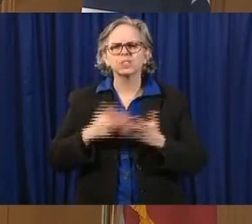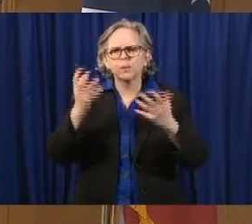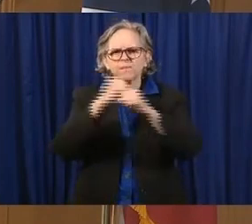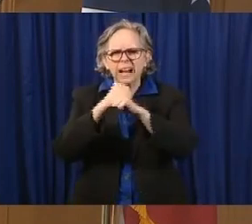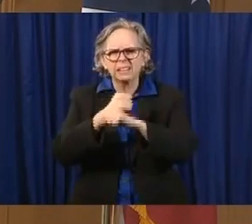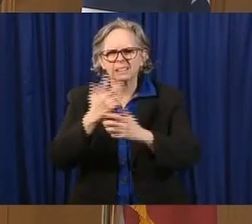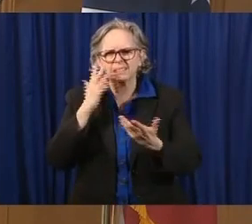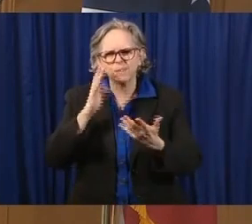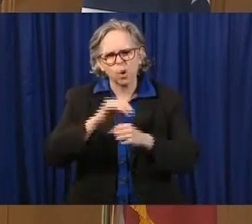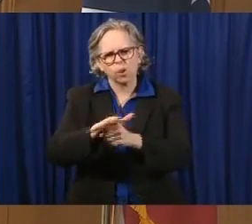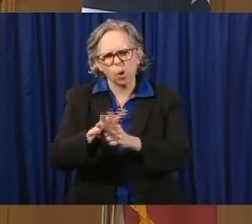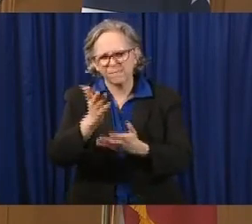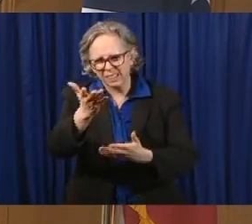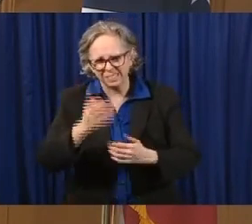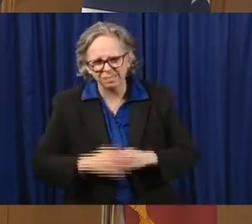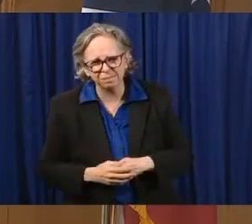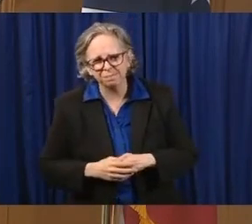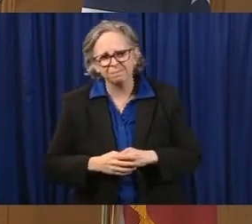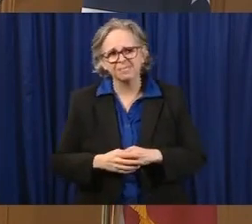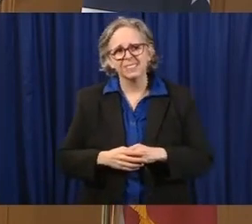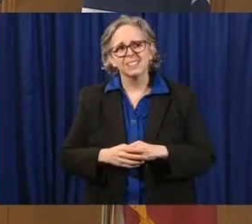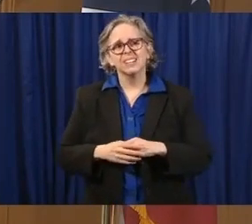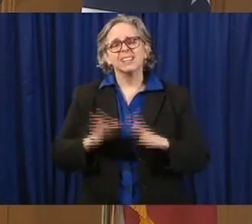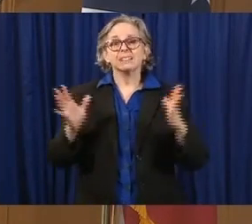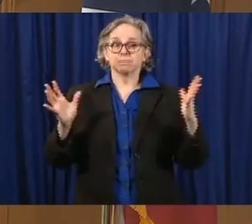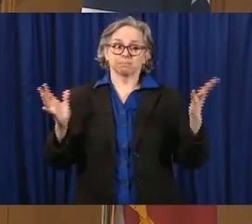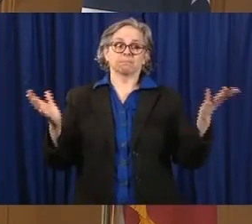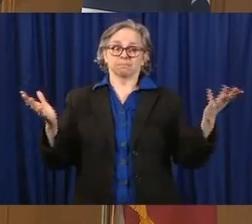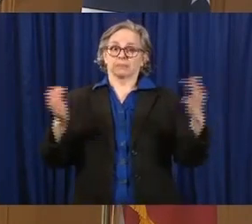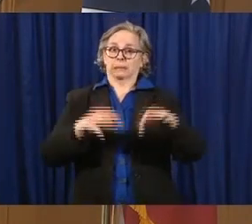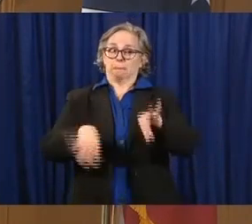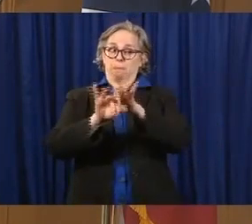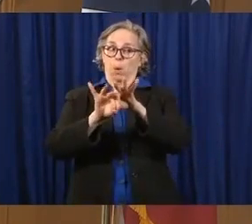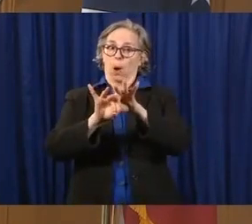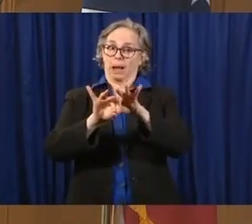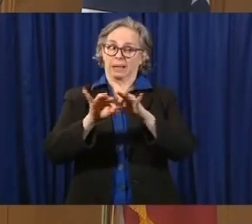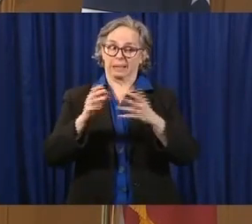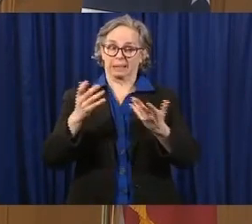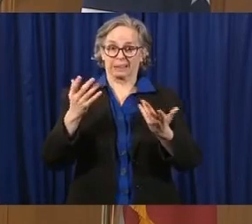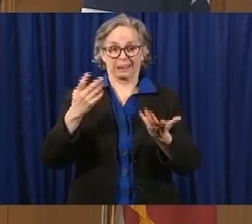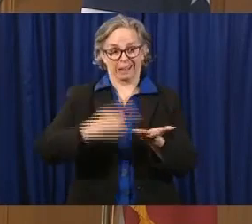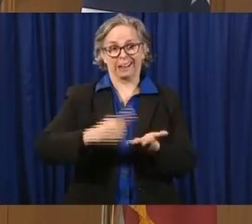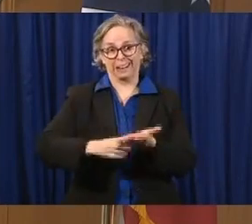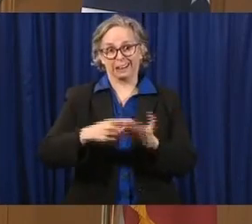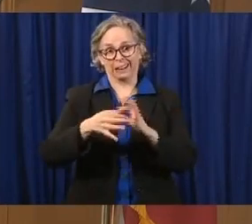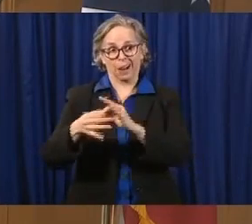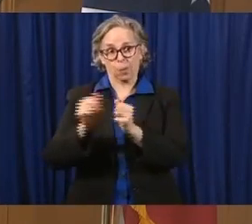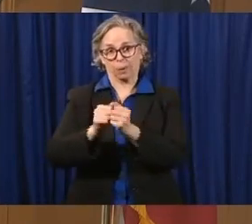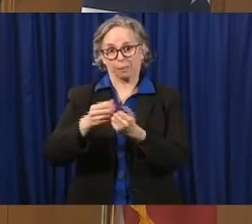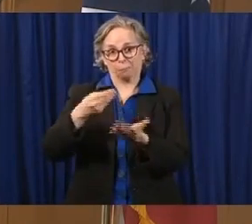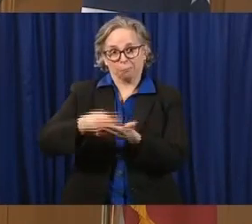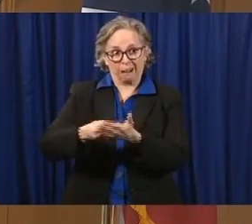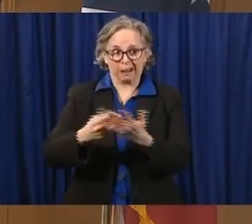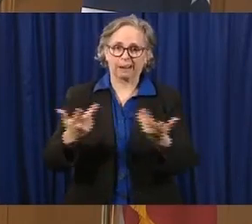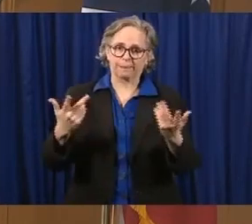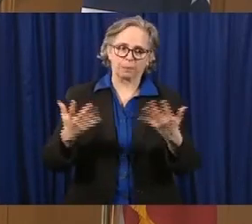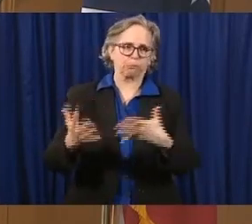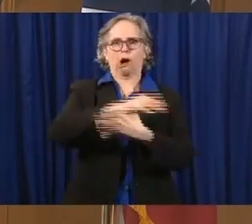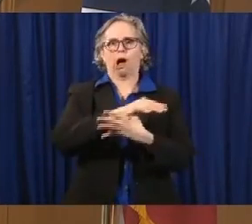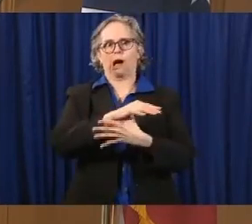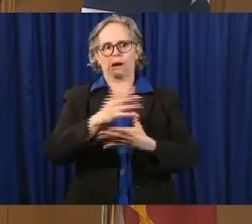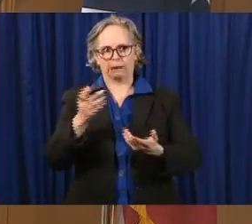that obviously is going to be a very, very high on the list of priorities. You have to take care of business. You have to take care of